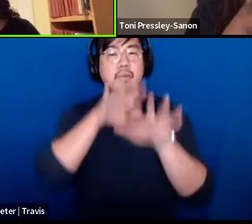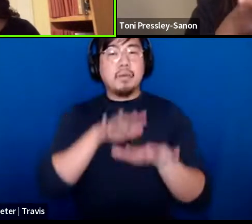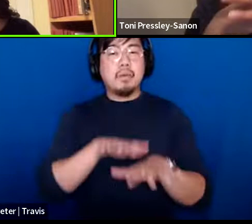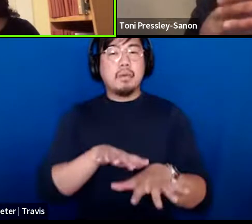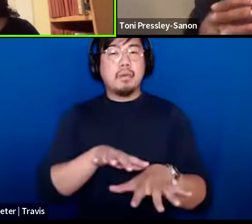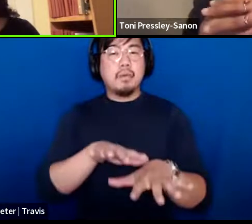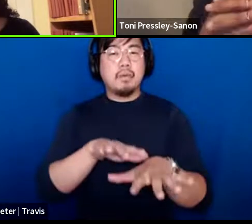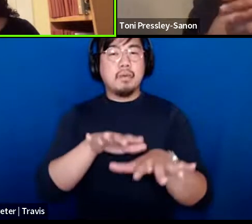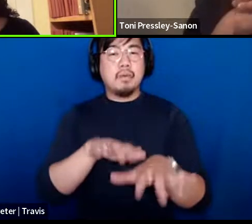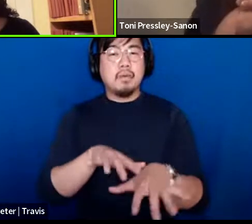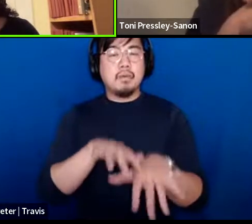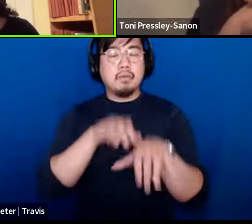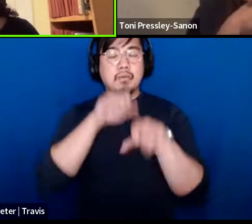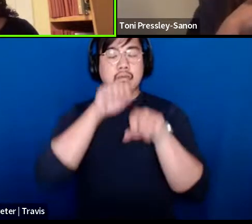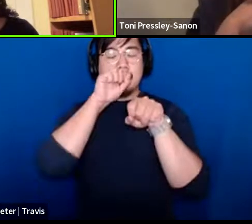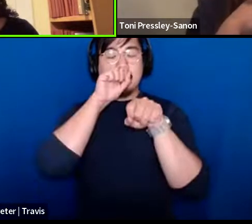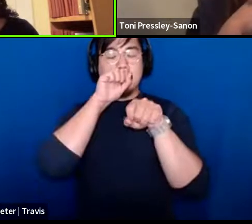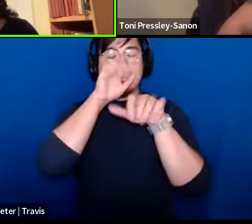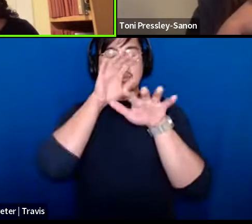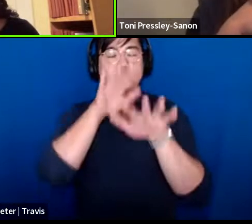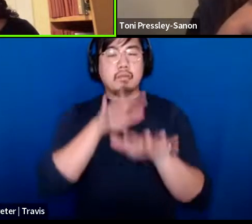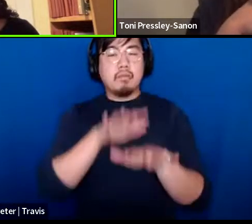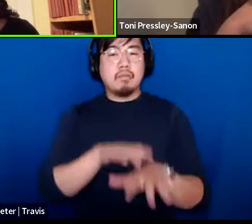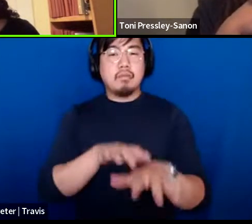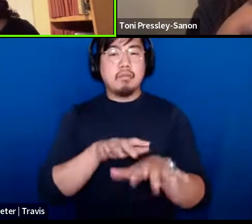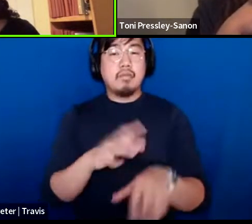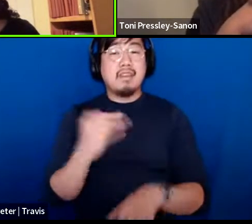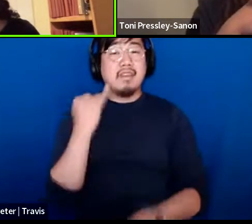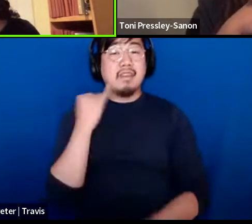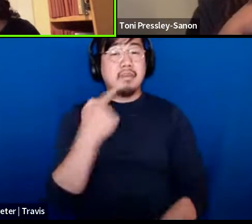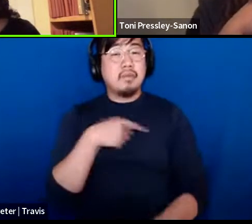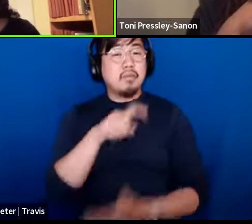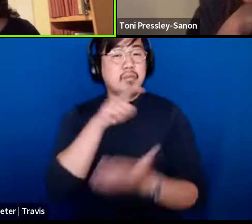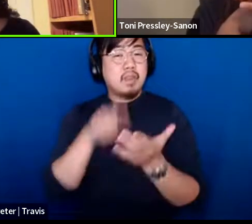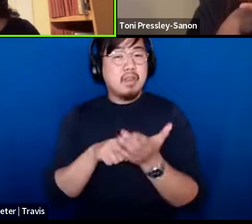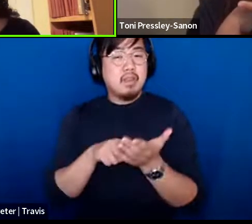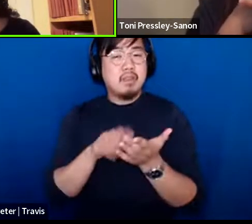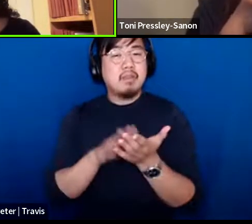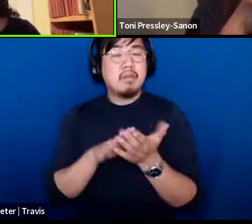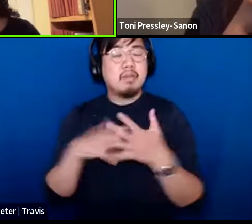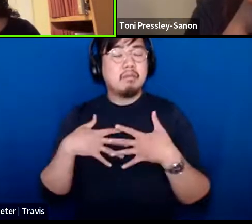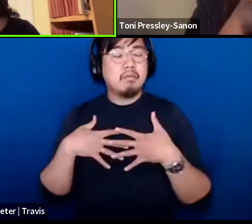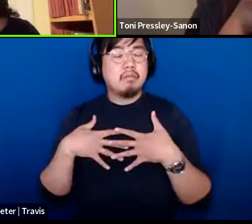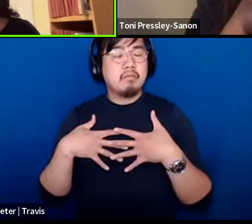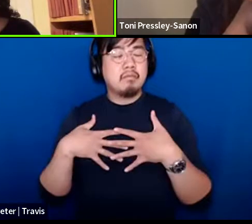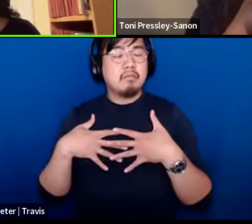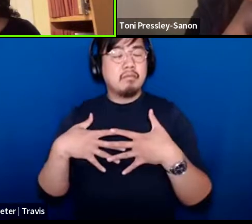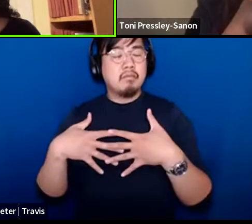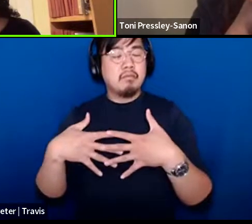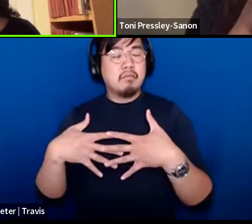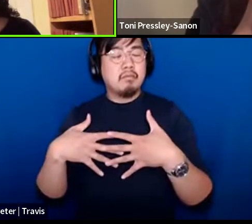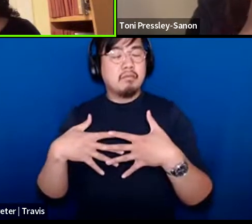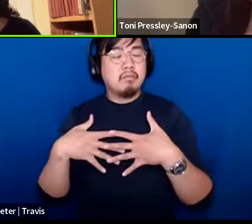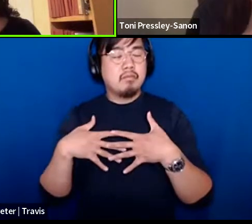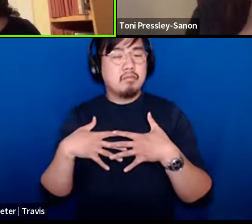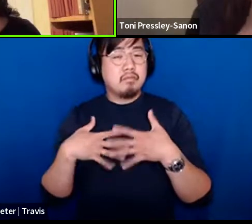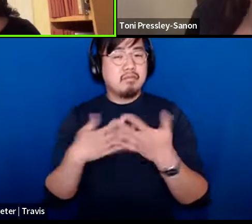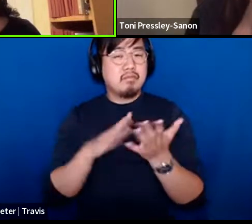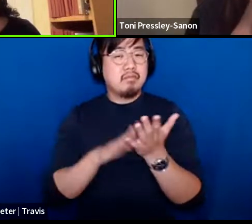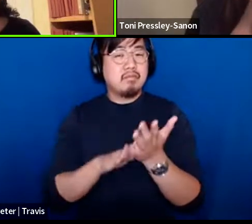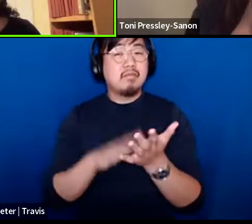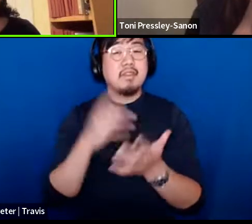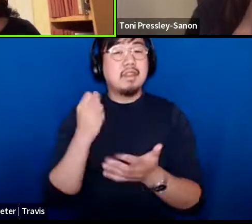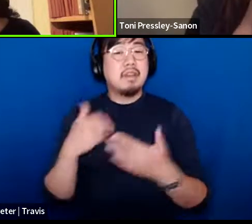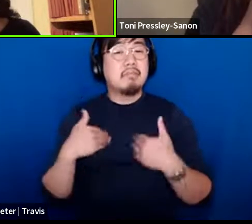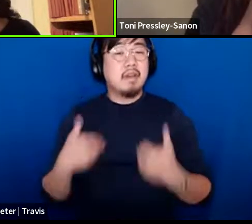to attune to that and the rhythm of that, we actually have this profound teaching of the body breathing